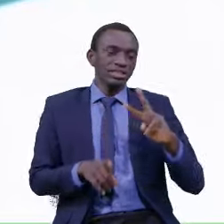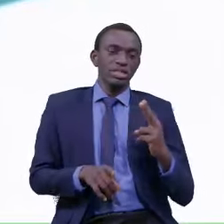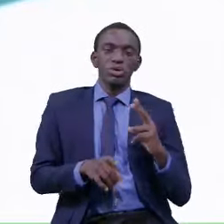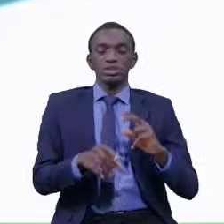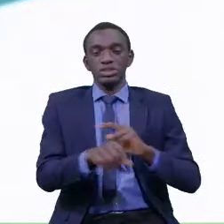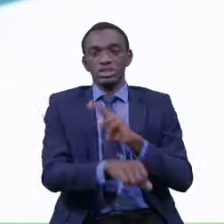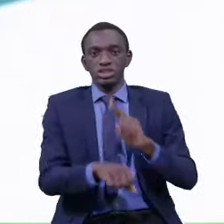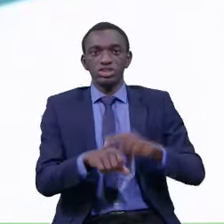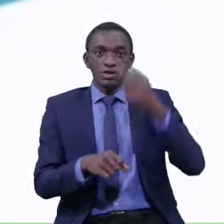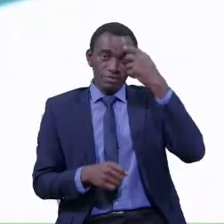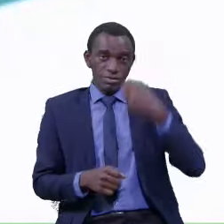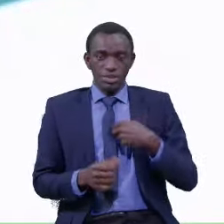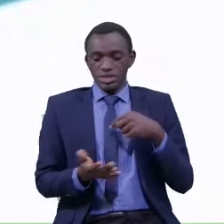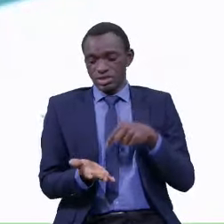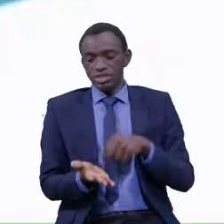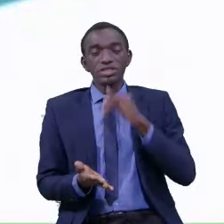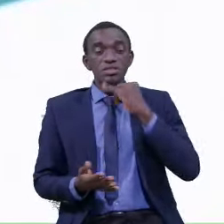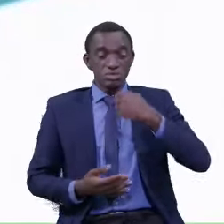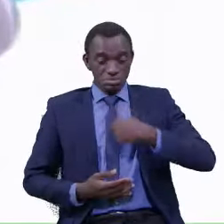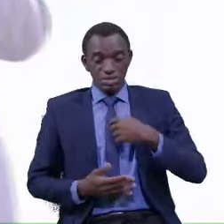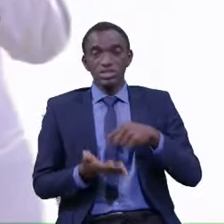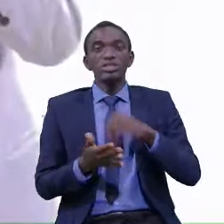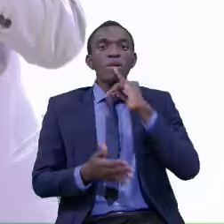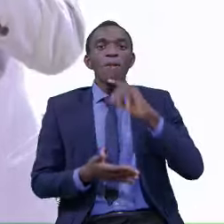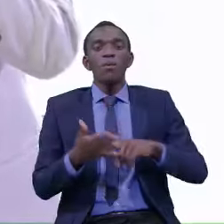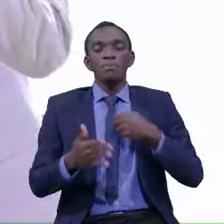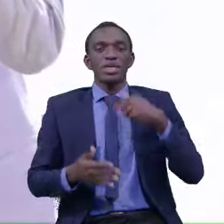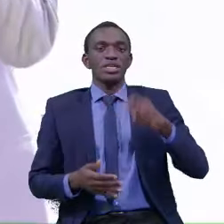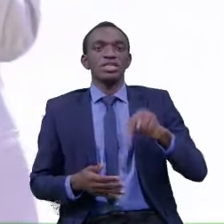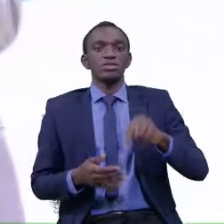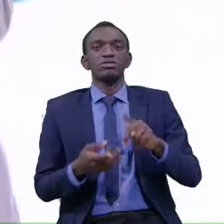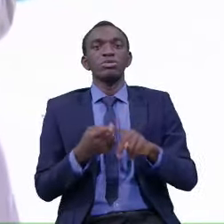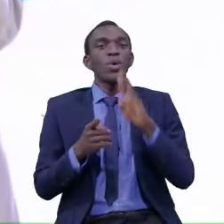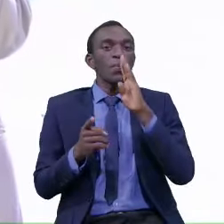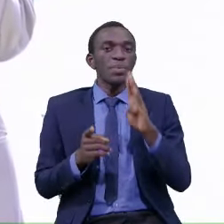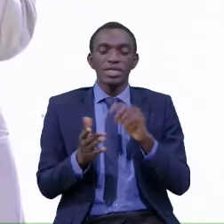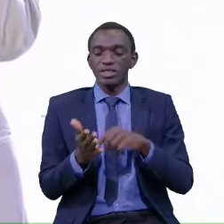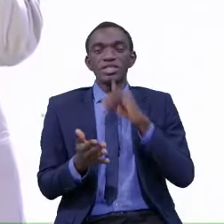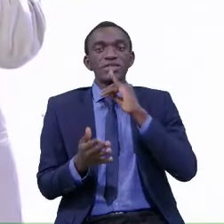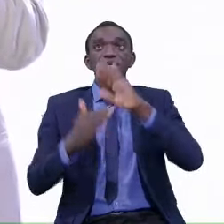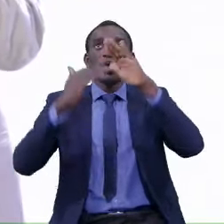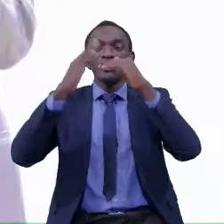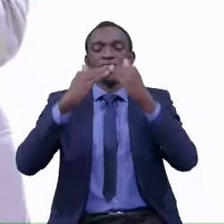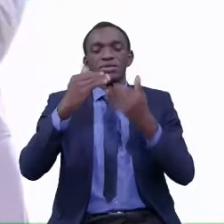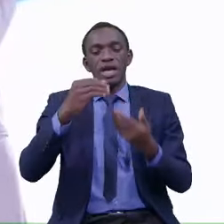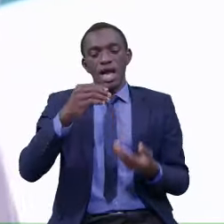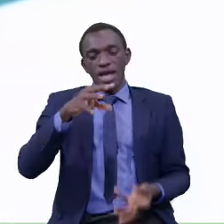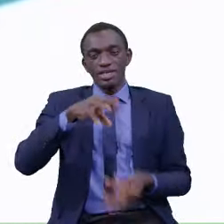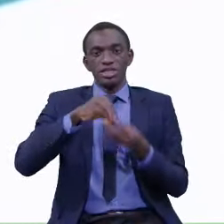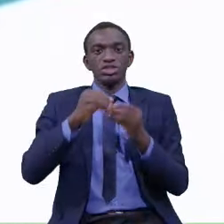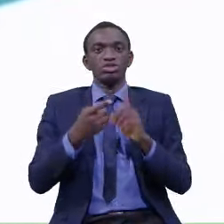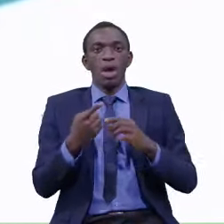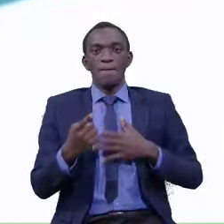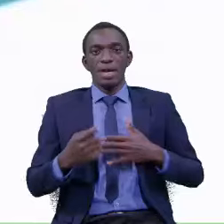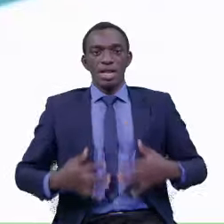is what I used to be. And this is heaven's addition to my life. That's how